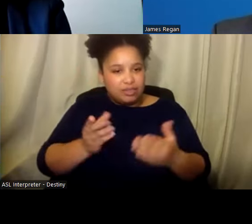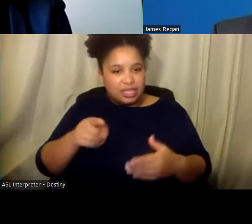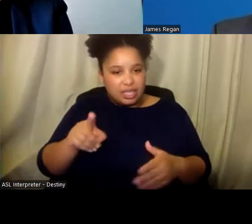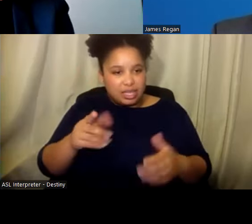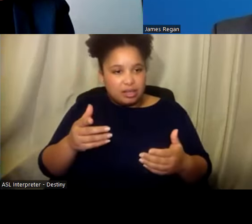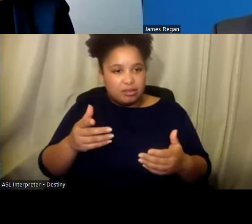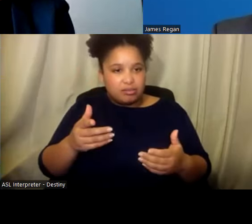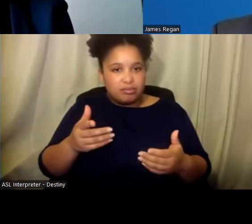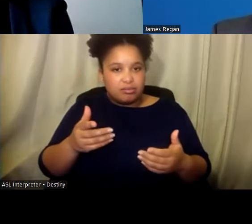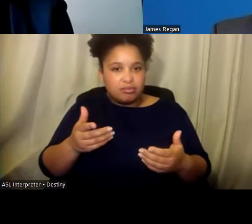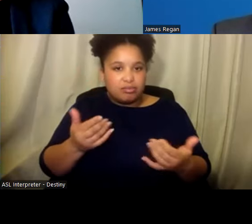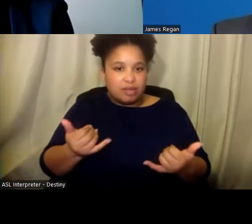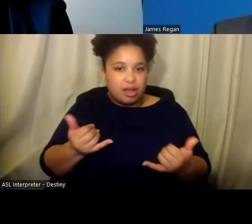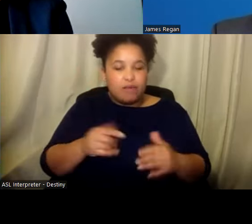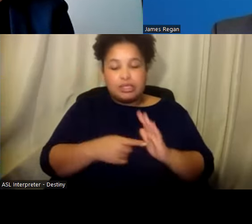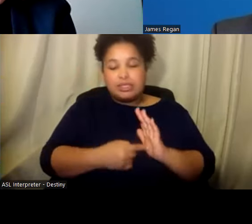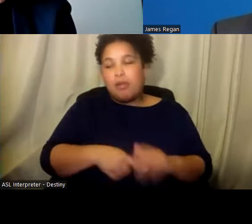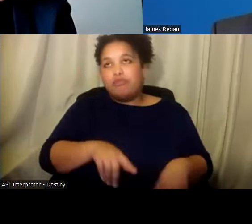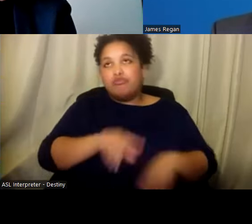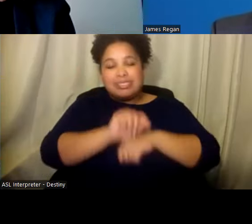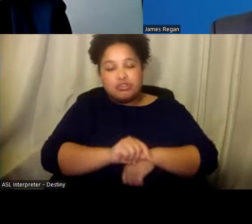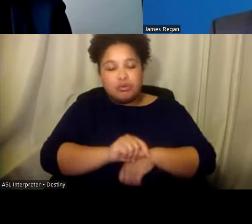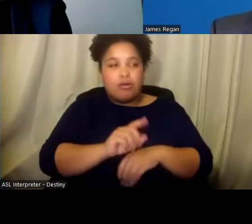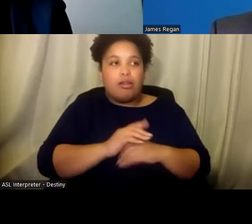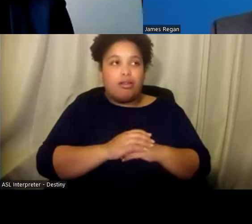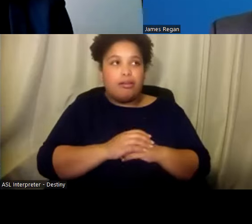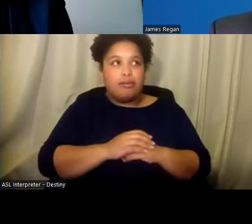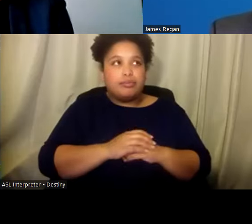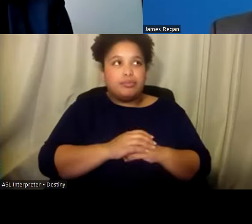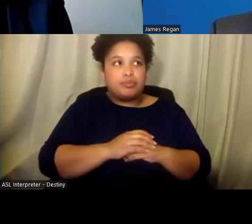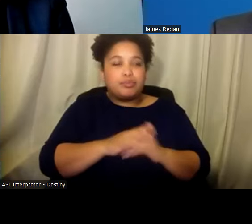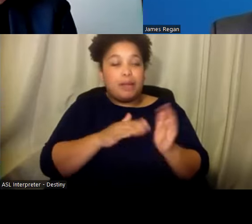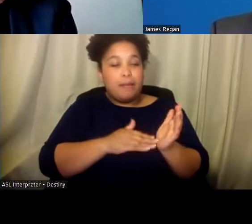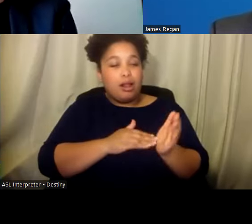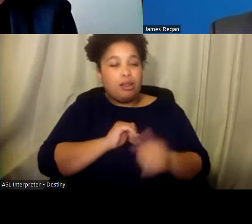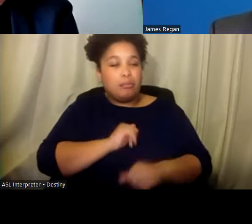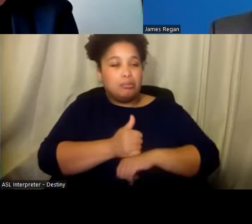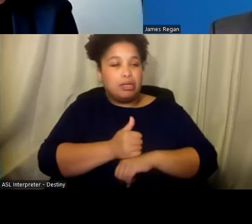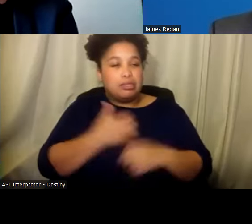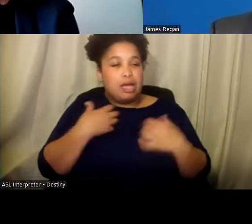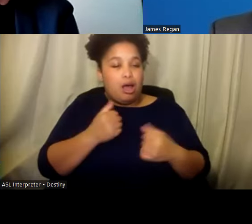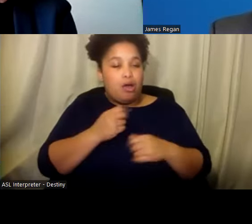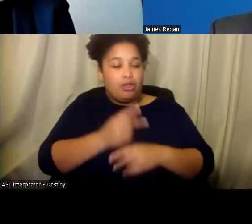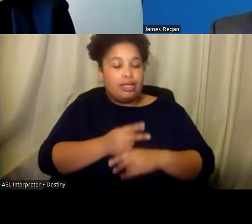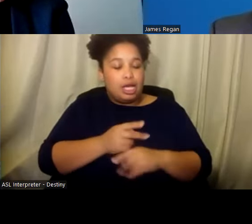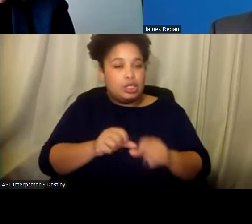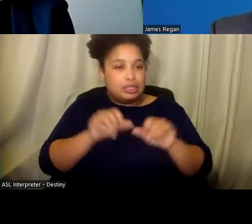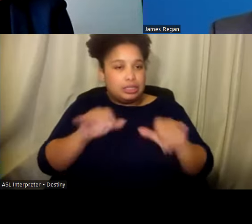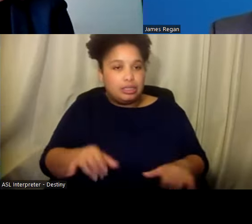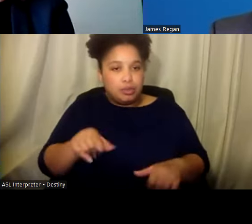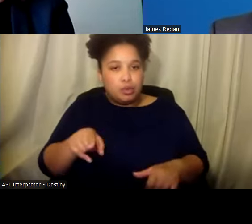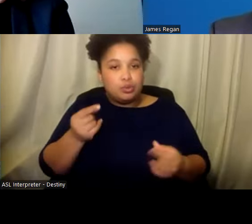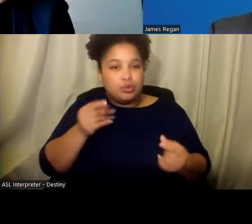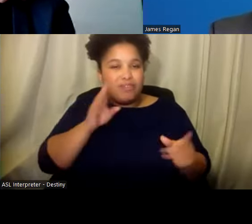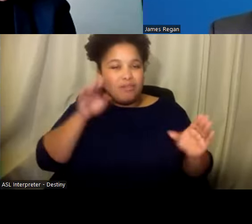right? So, you know, in a traditional sort of medically based healthcare delivery system, you're going to focus